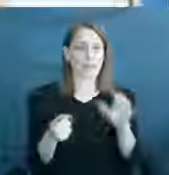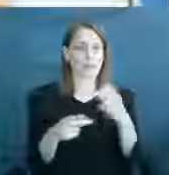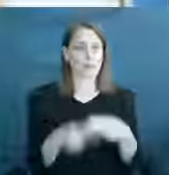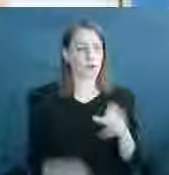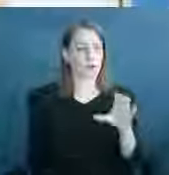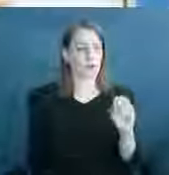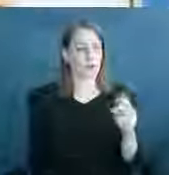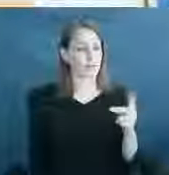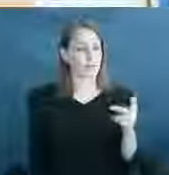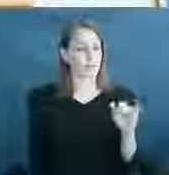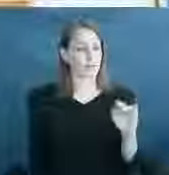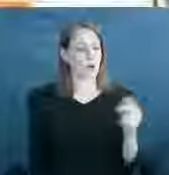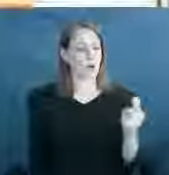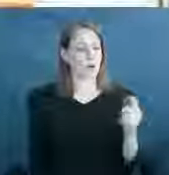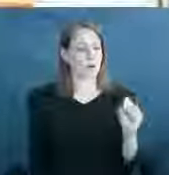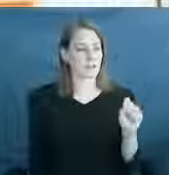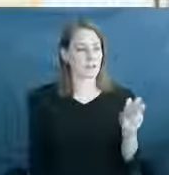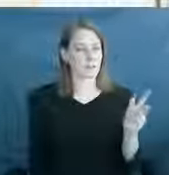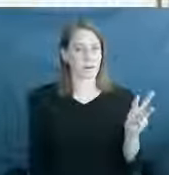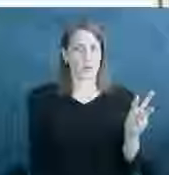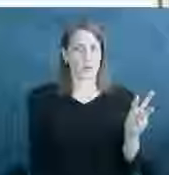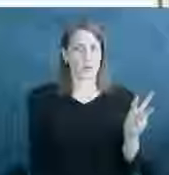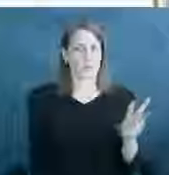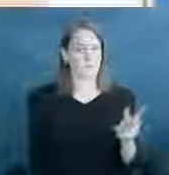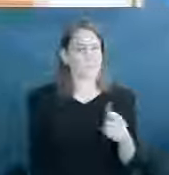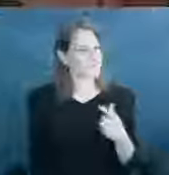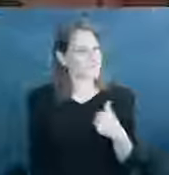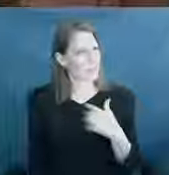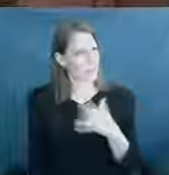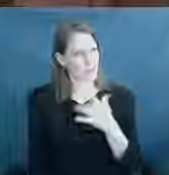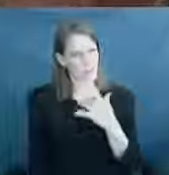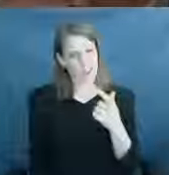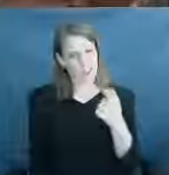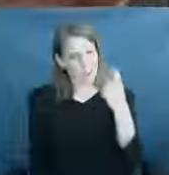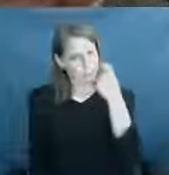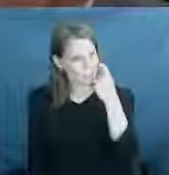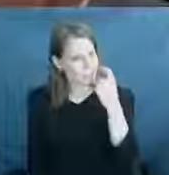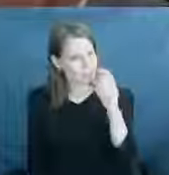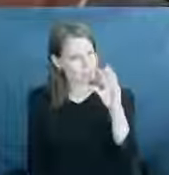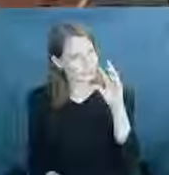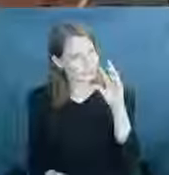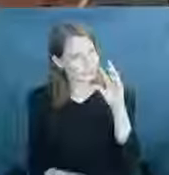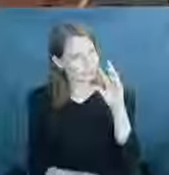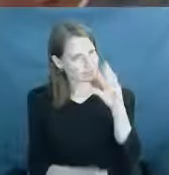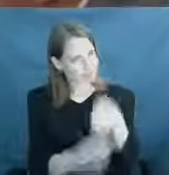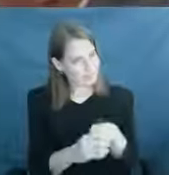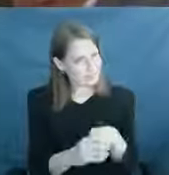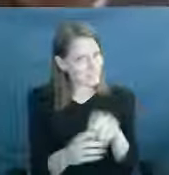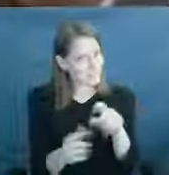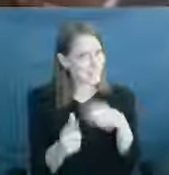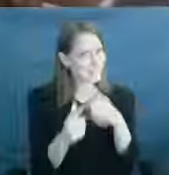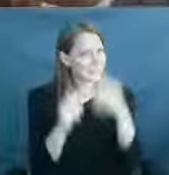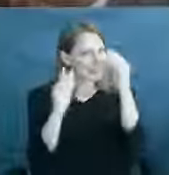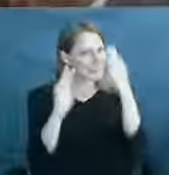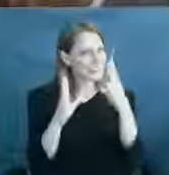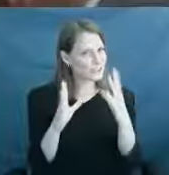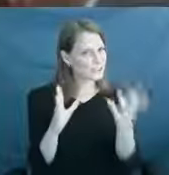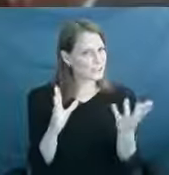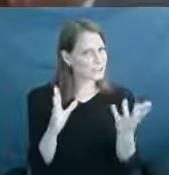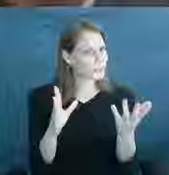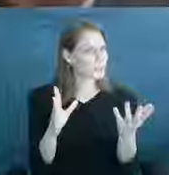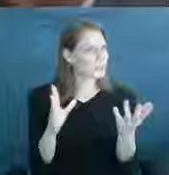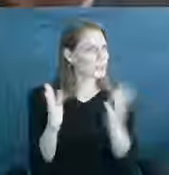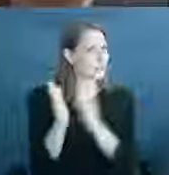And then I don't have to repeat myself again. Okay, quiet. This is a coping saw, okay? I'm just getting into it,